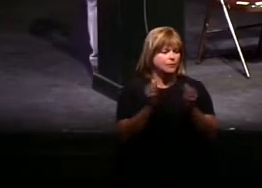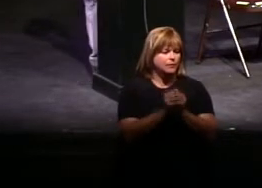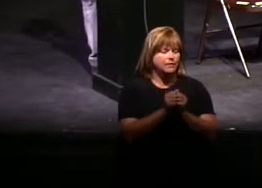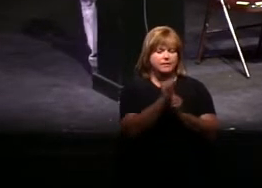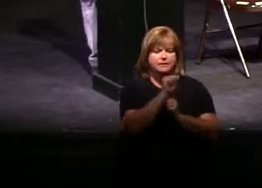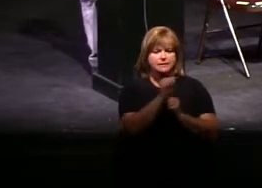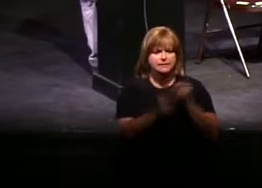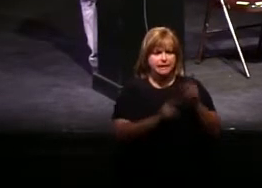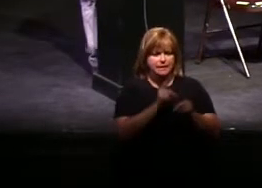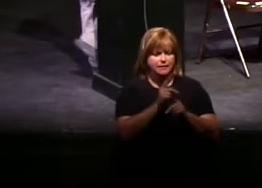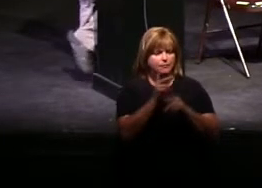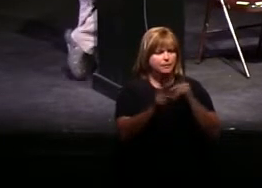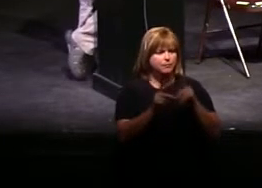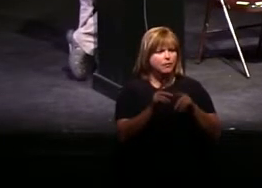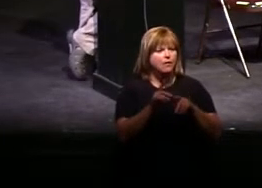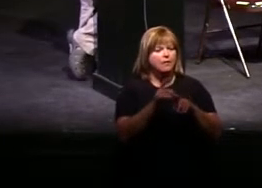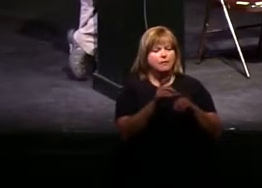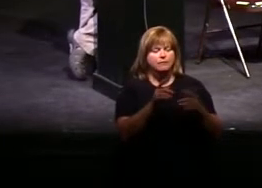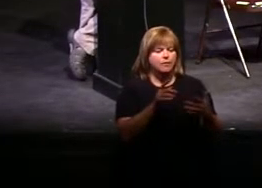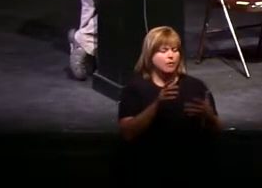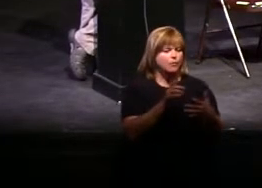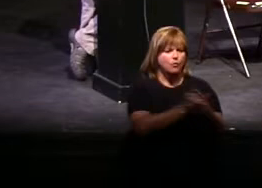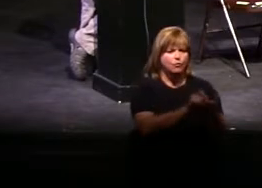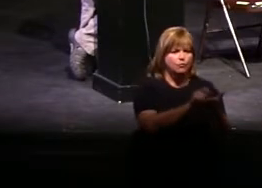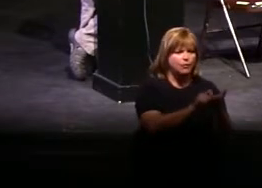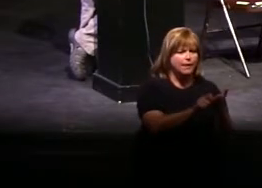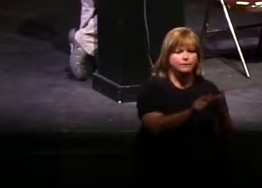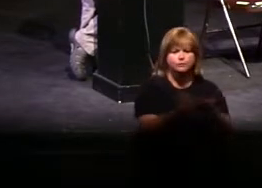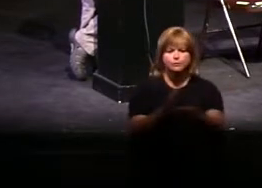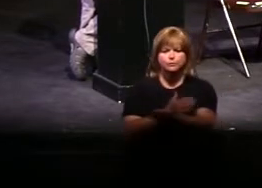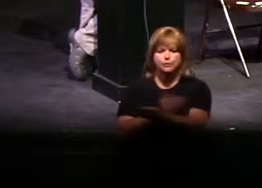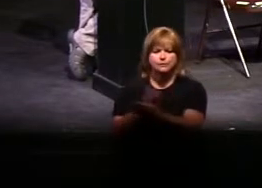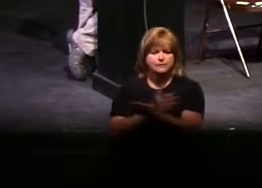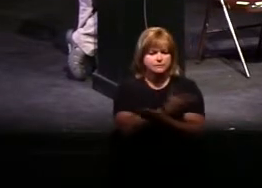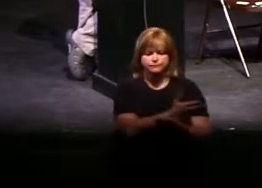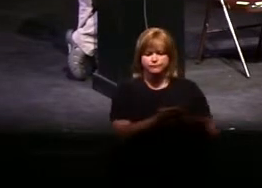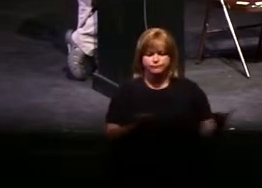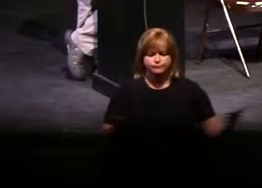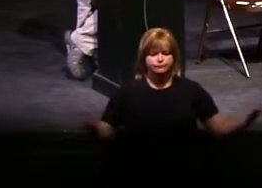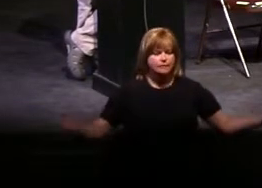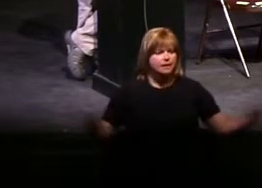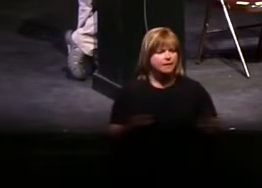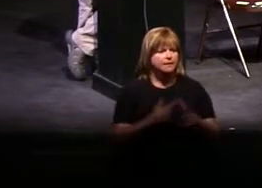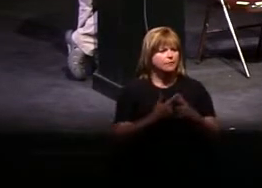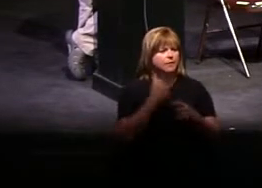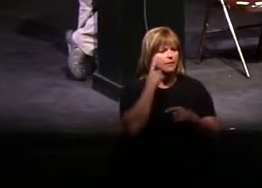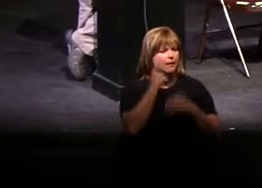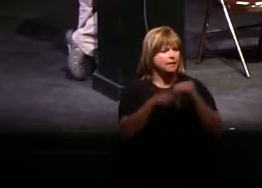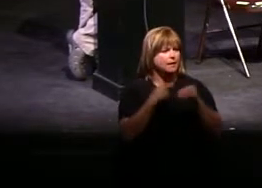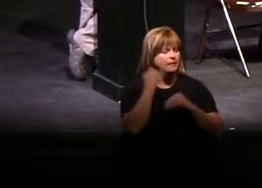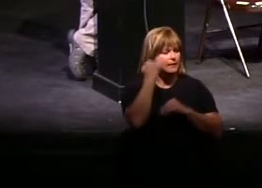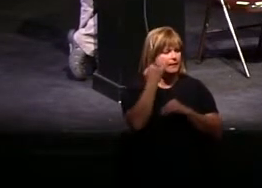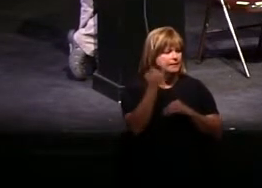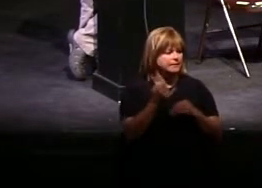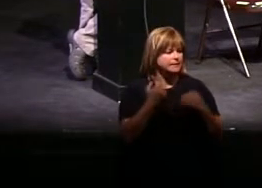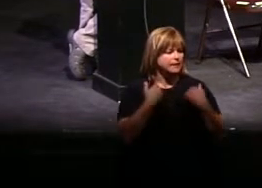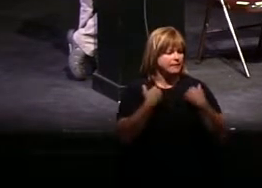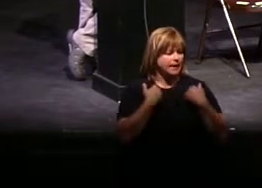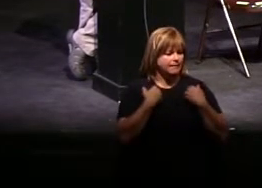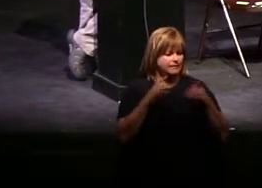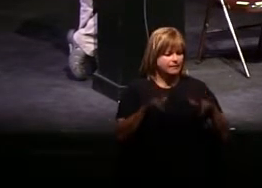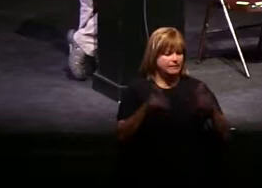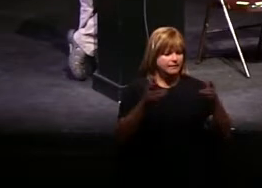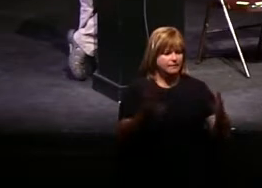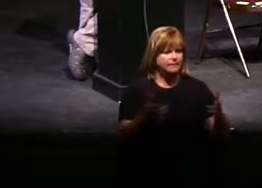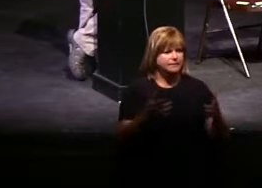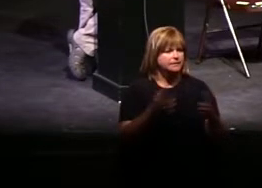all types, from writers to musicians. We actually contemplated the idea of holding events for this conference in